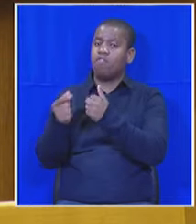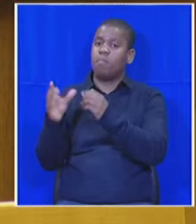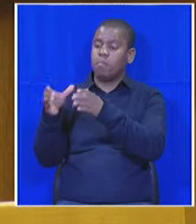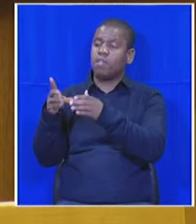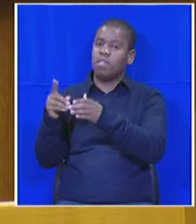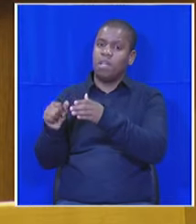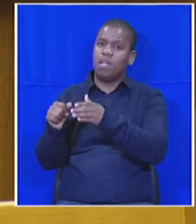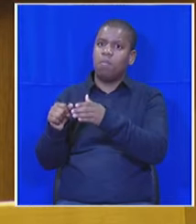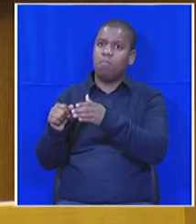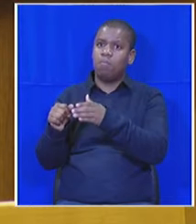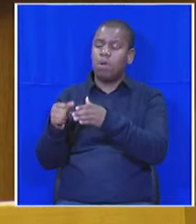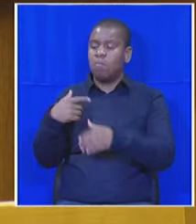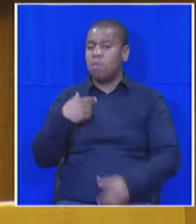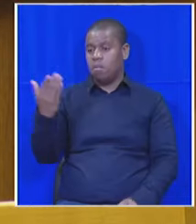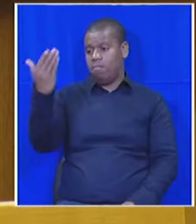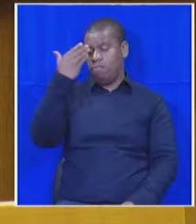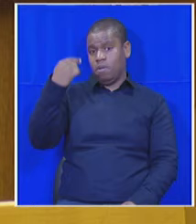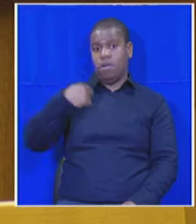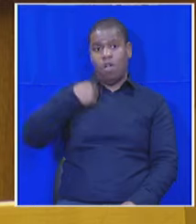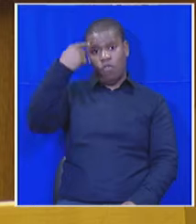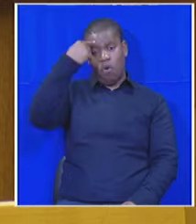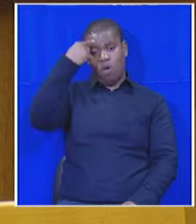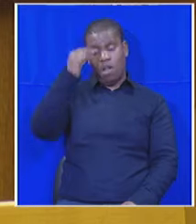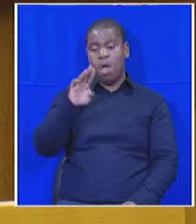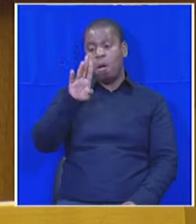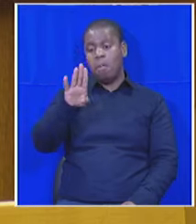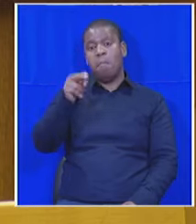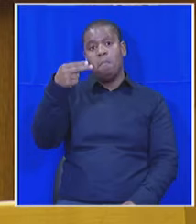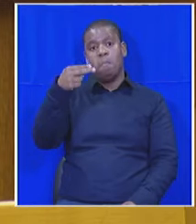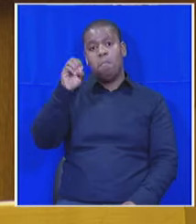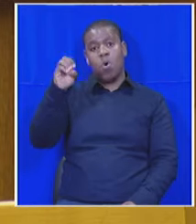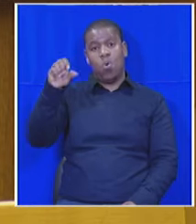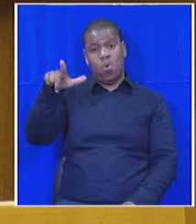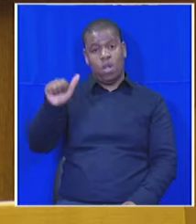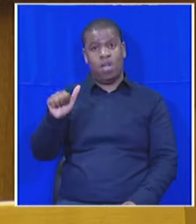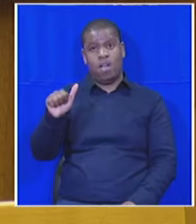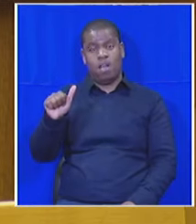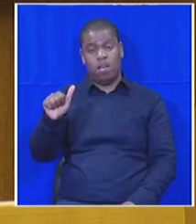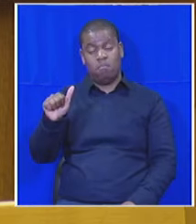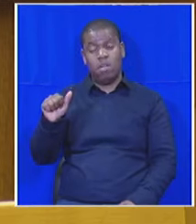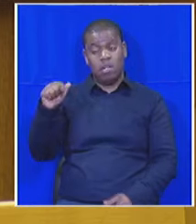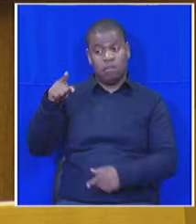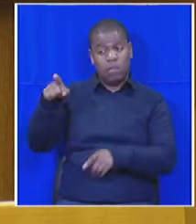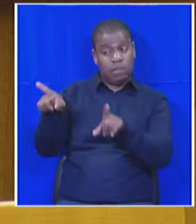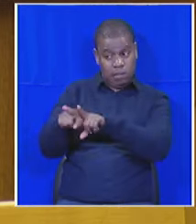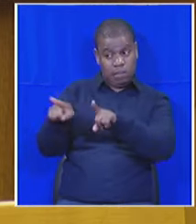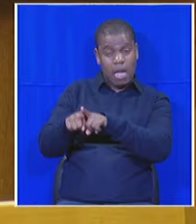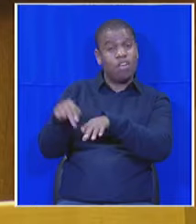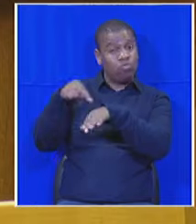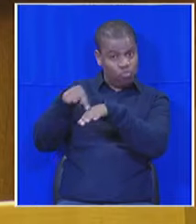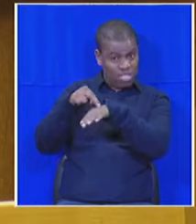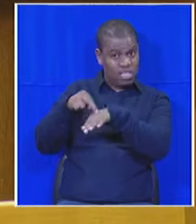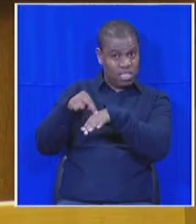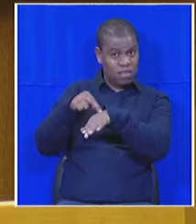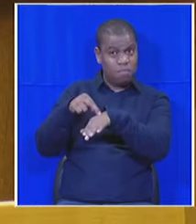who referred to me as Mr. Bulla, another Bulla, it appears that smacks of racism because he referred to me as